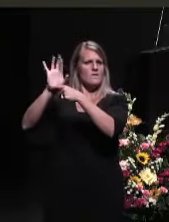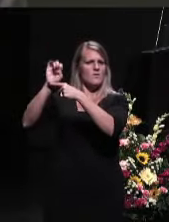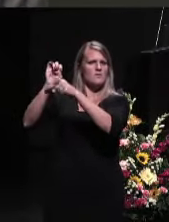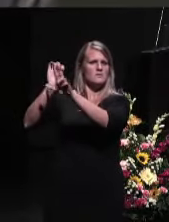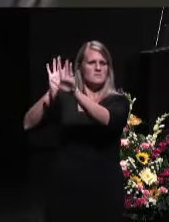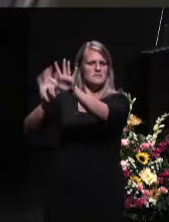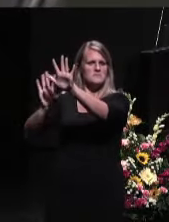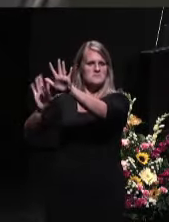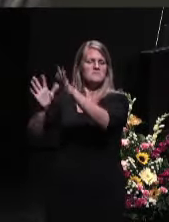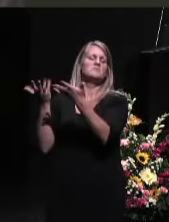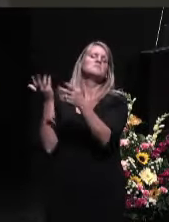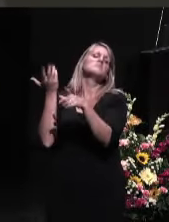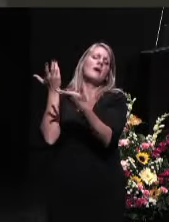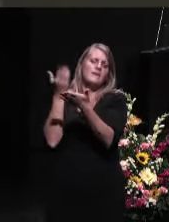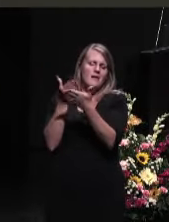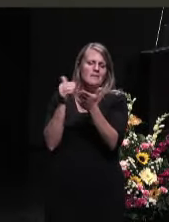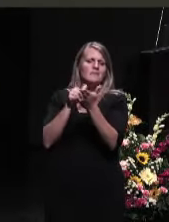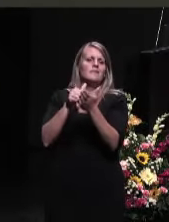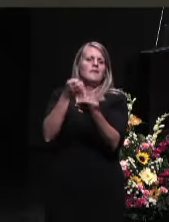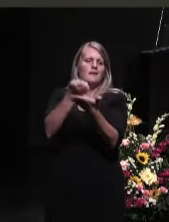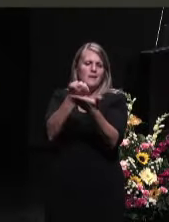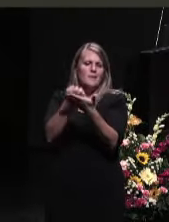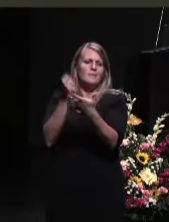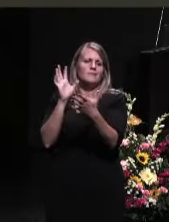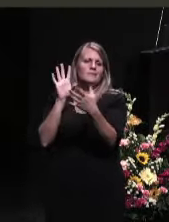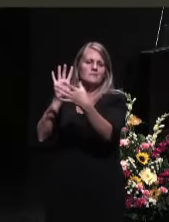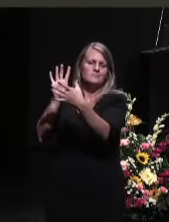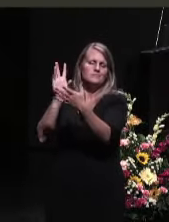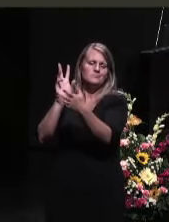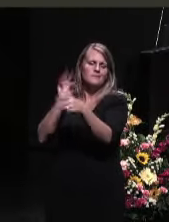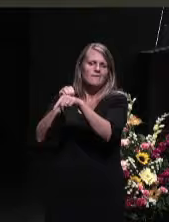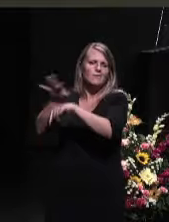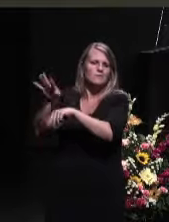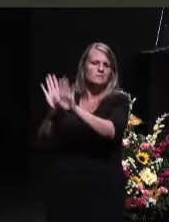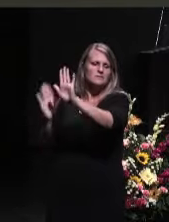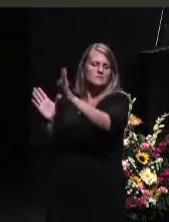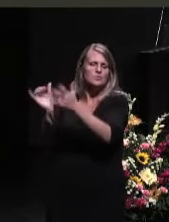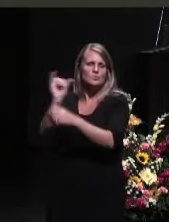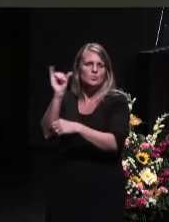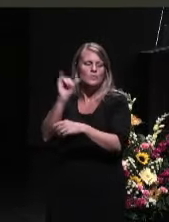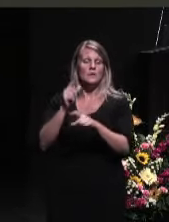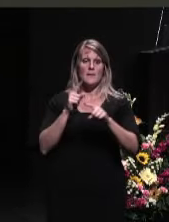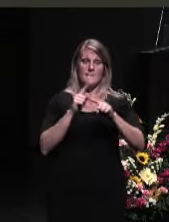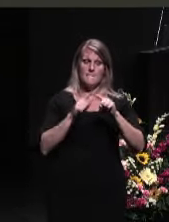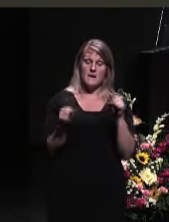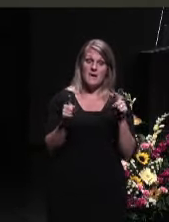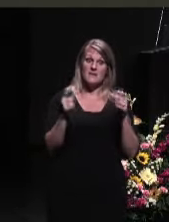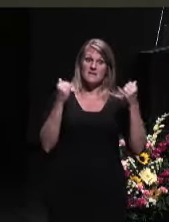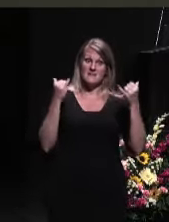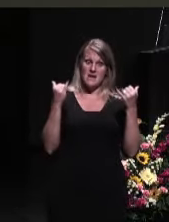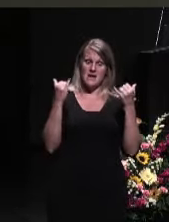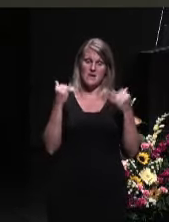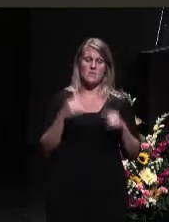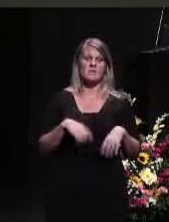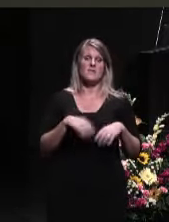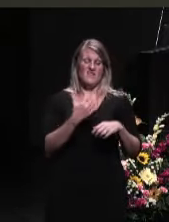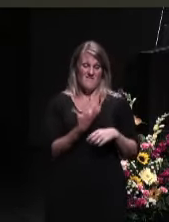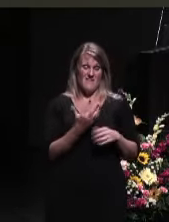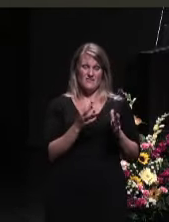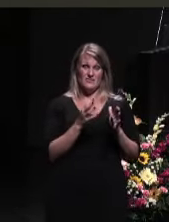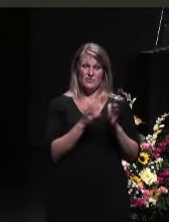different economic reasons there as well. Now, where the story gets particularly grim is when you start talking about the achievement